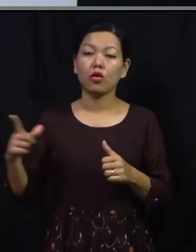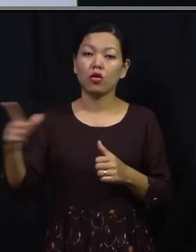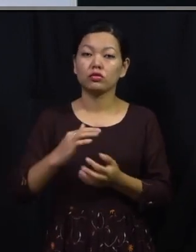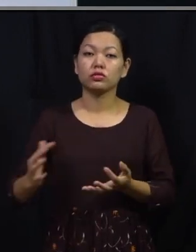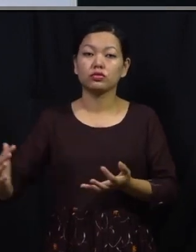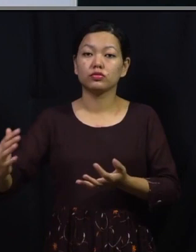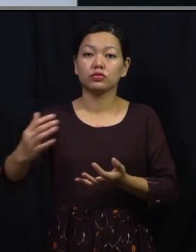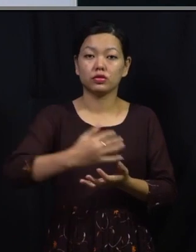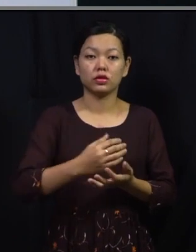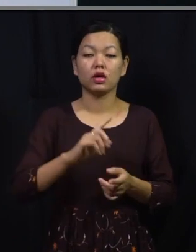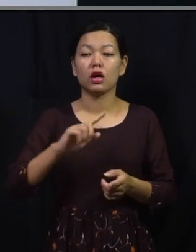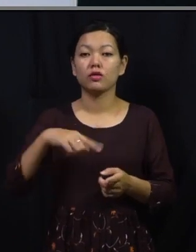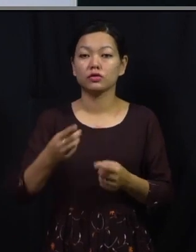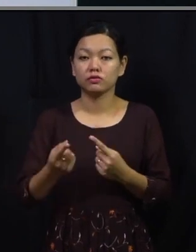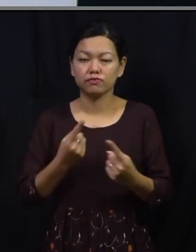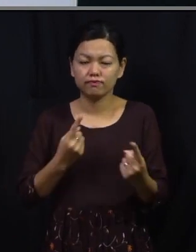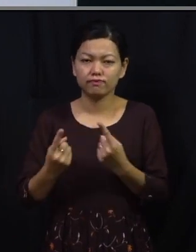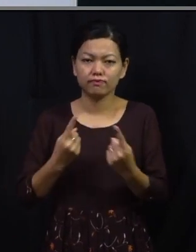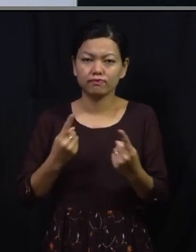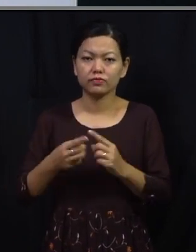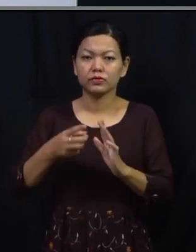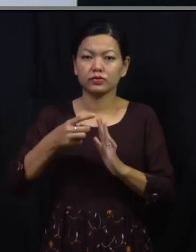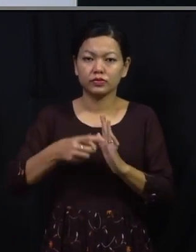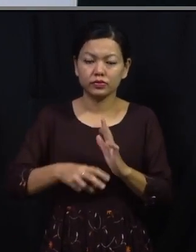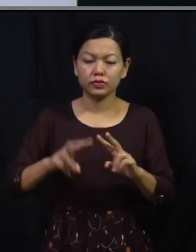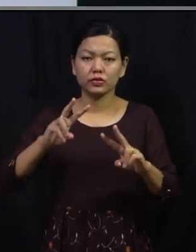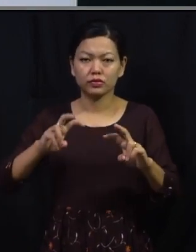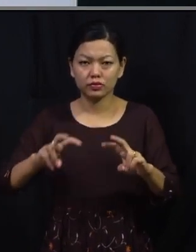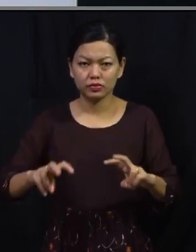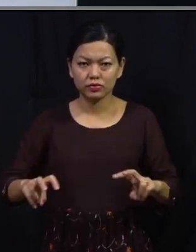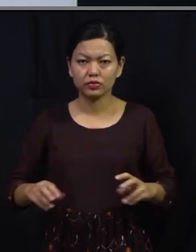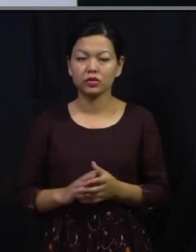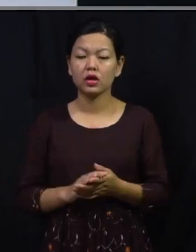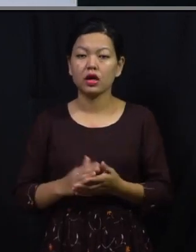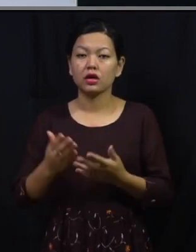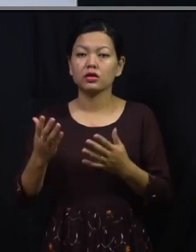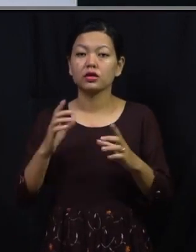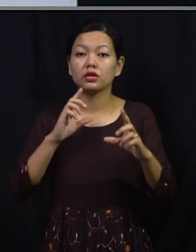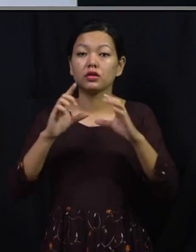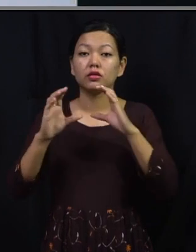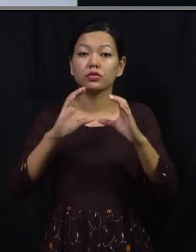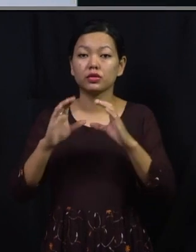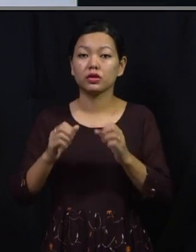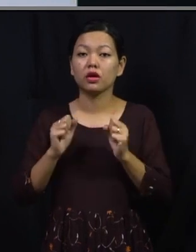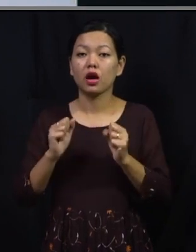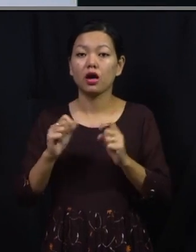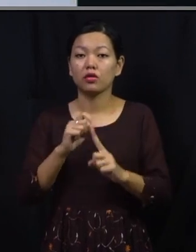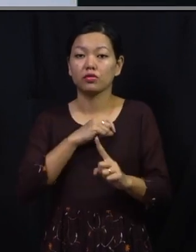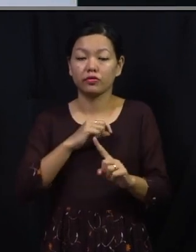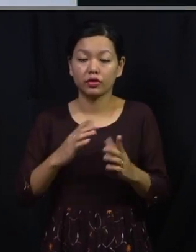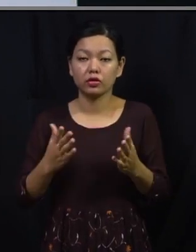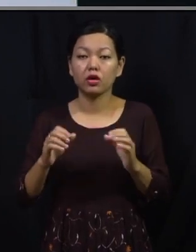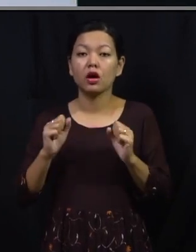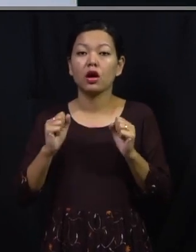just examining the figures and then making it communicate in a very understandable way. Next